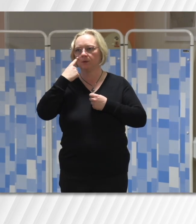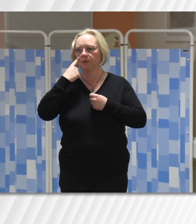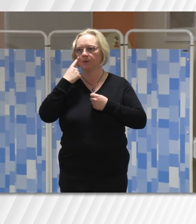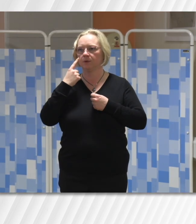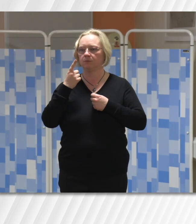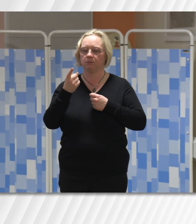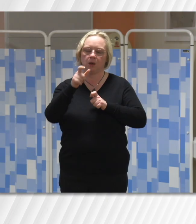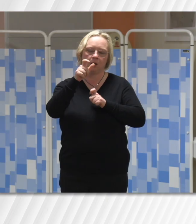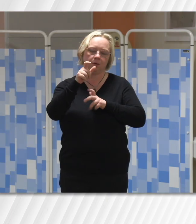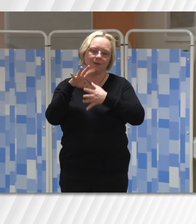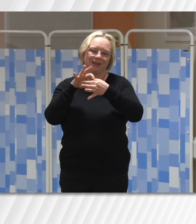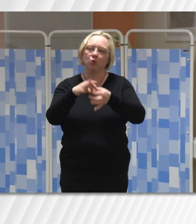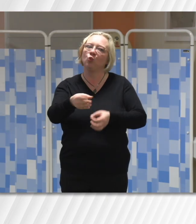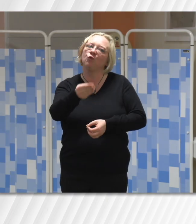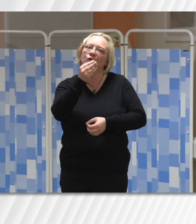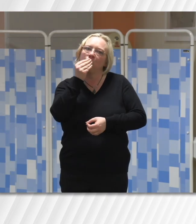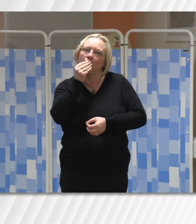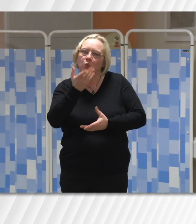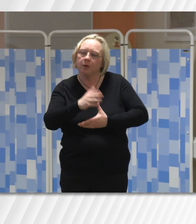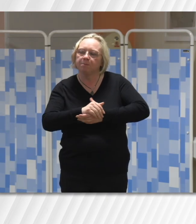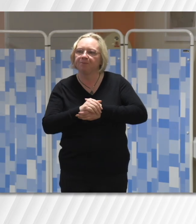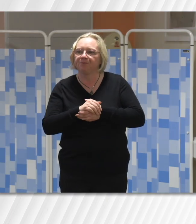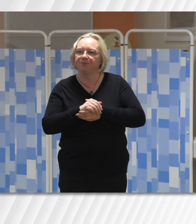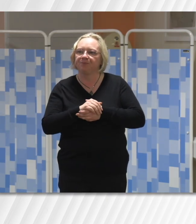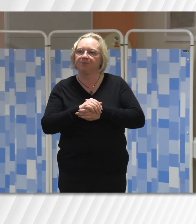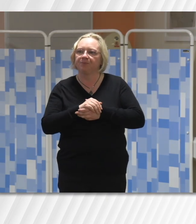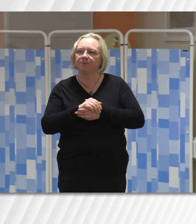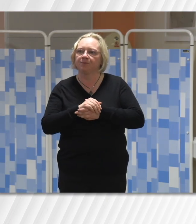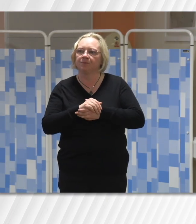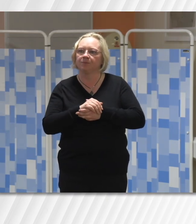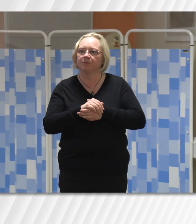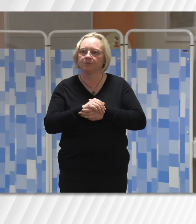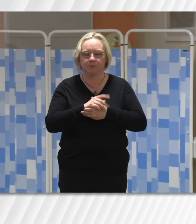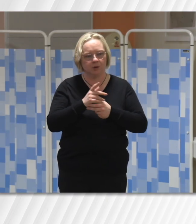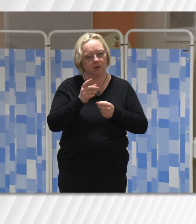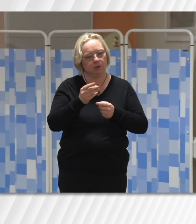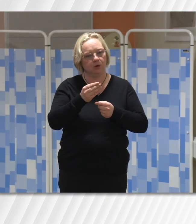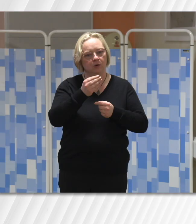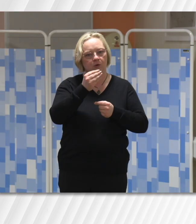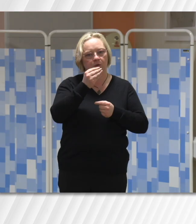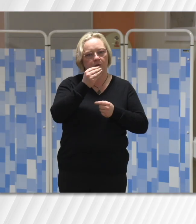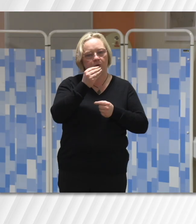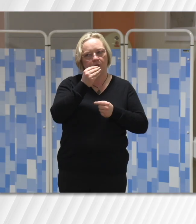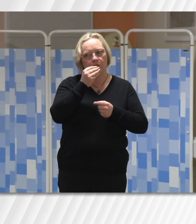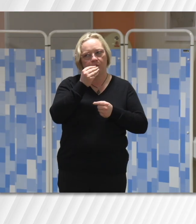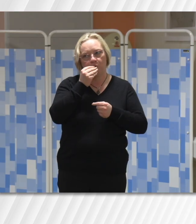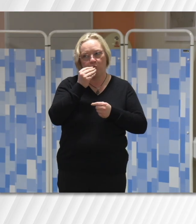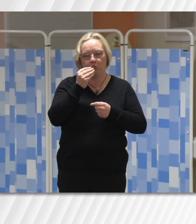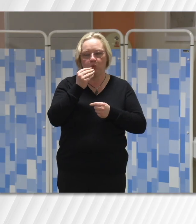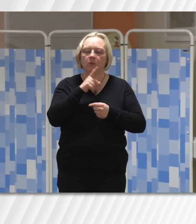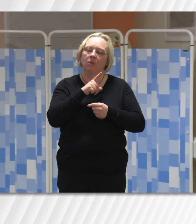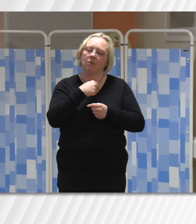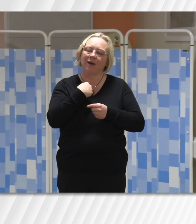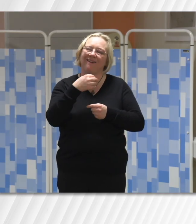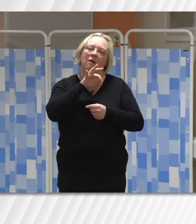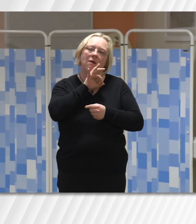people's diets as to whether that predisposes to a diagnosis of Parkinson's. The reason I